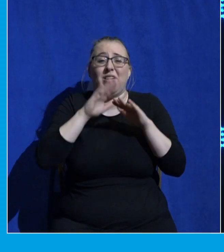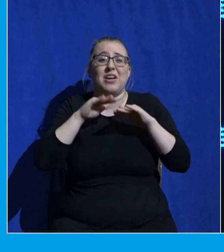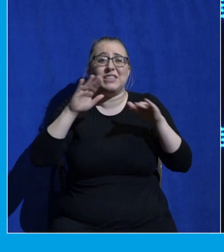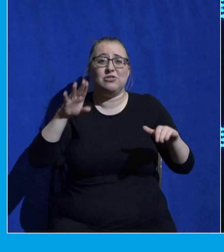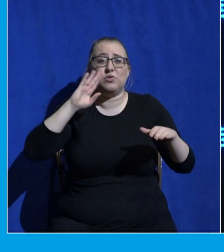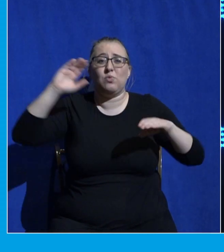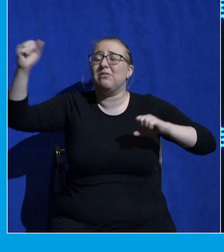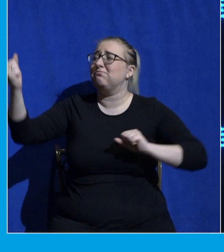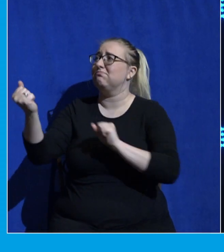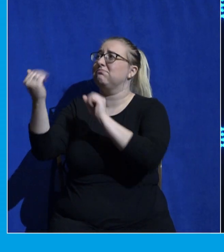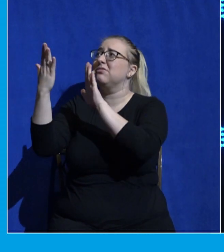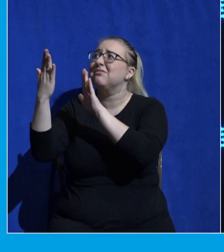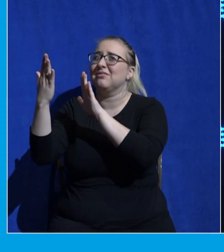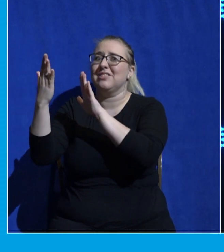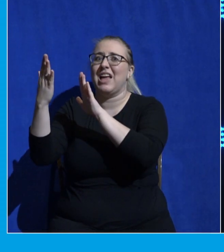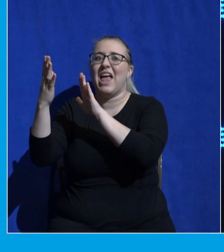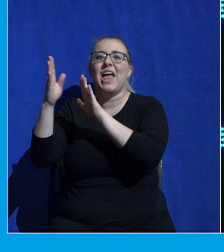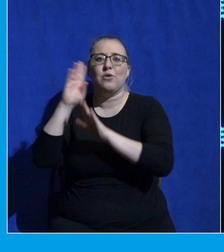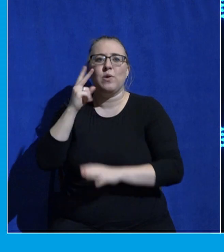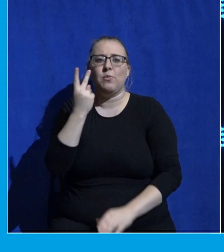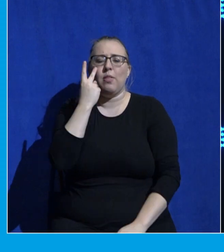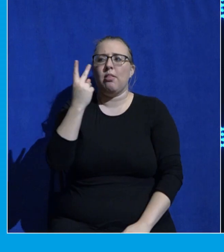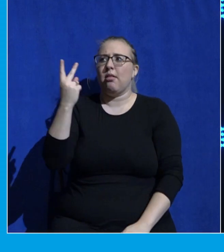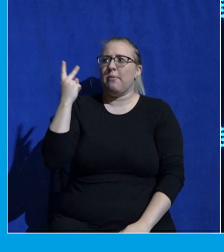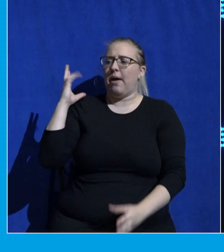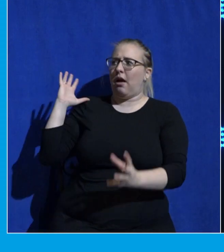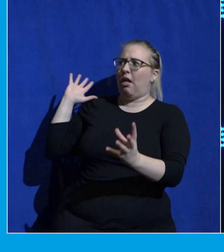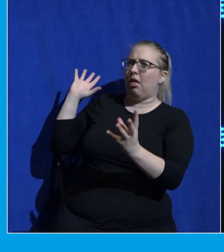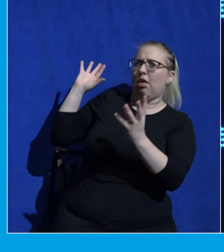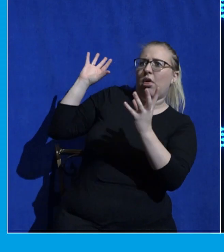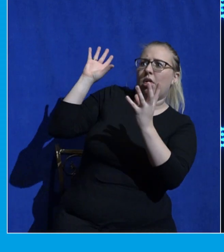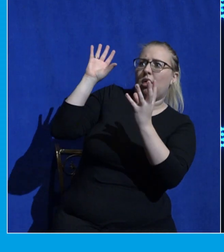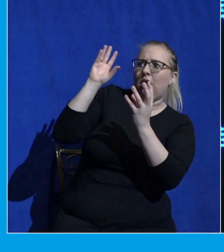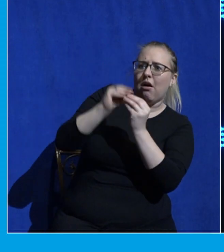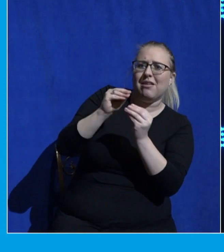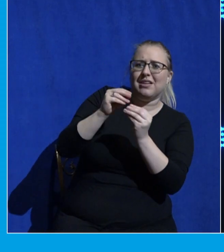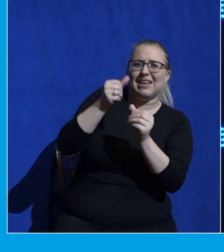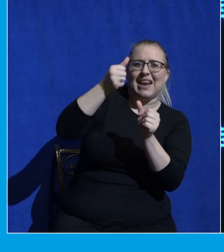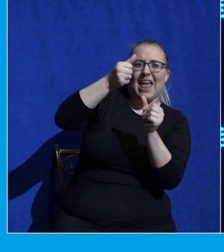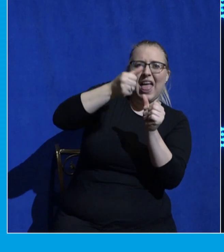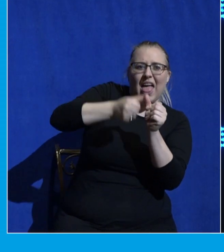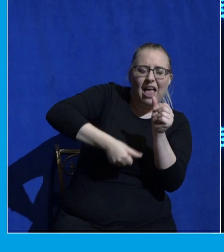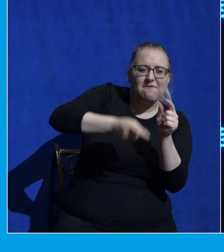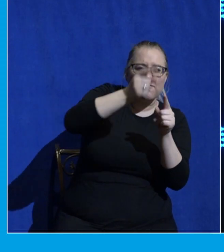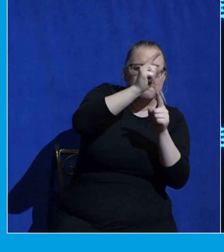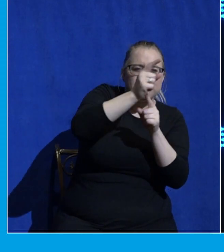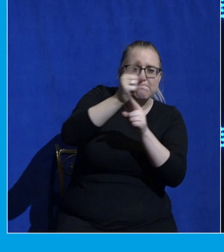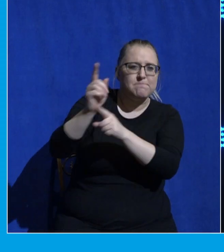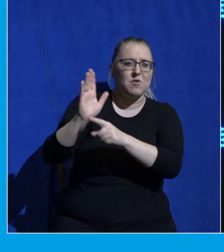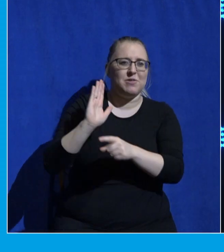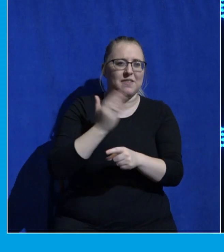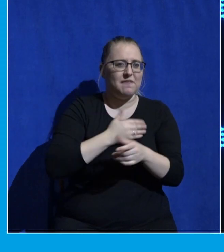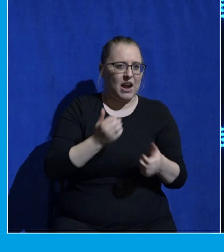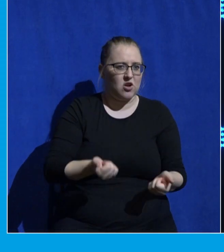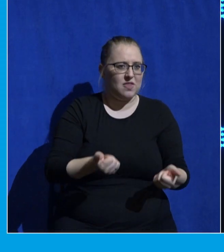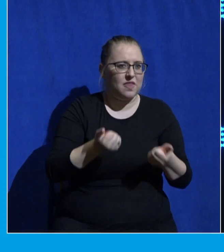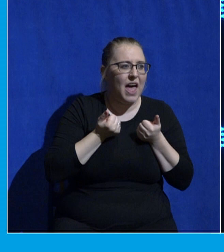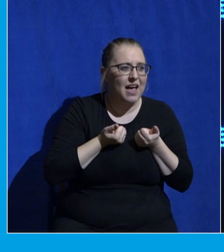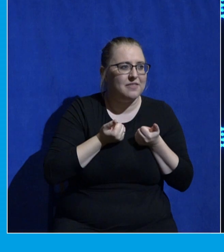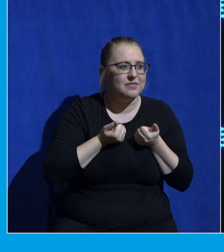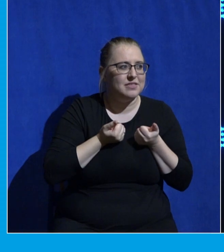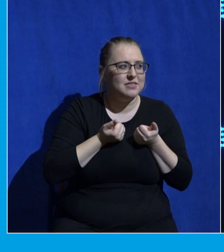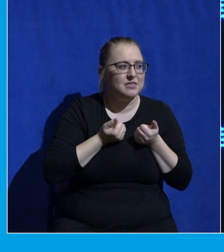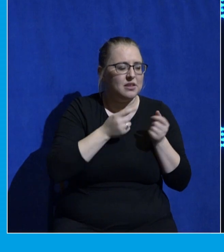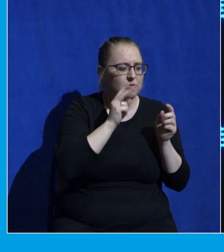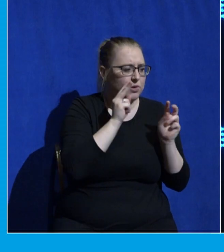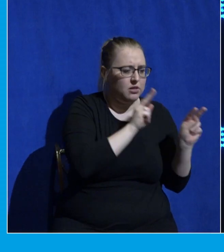and we'll look back all over our lives. And each moment, we'll see every single moment, and each moment, every single moment that